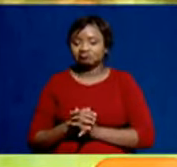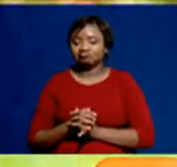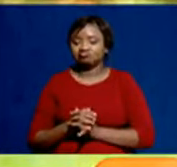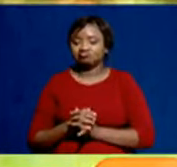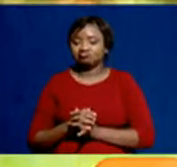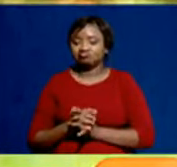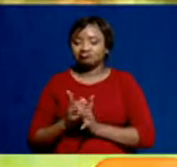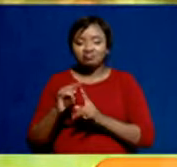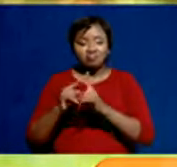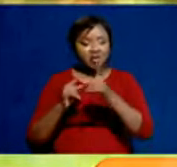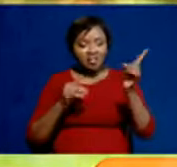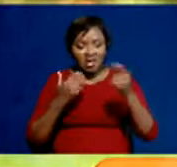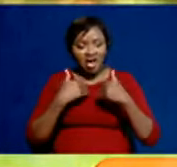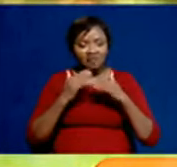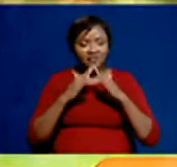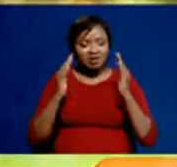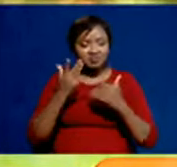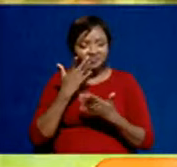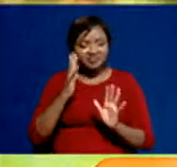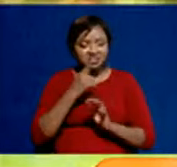Some already have their own houses.